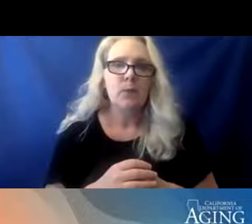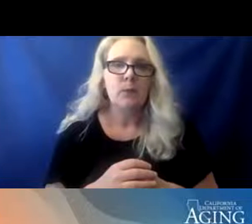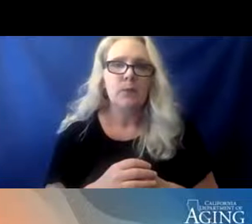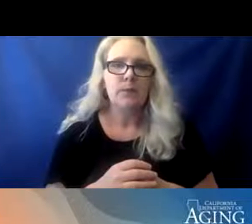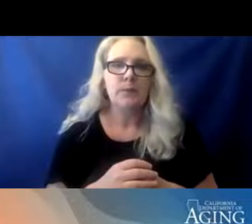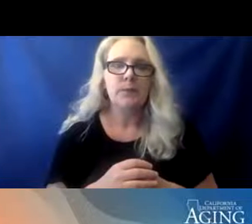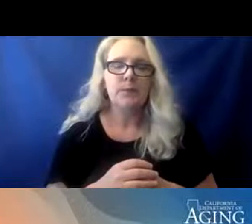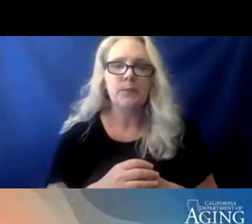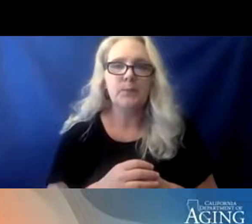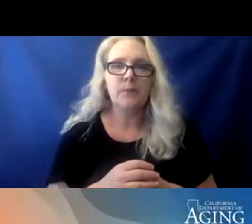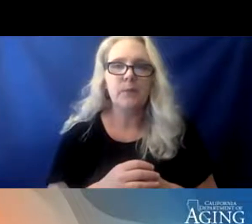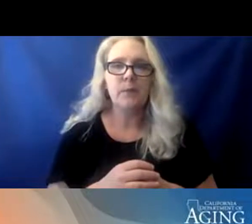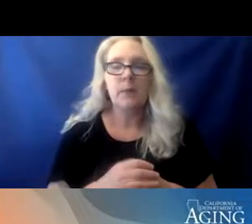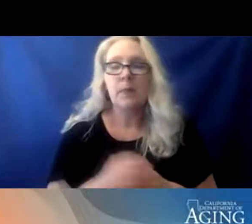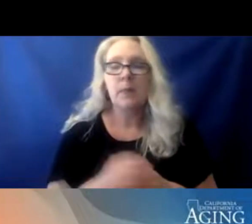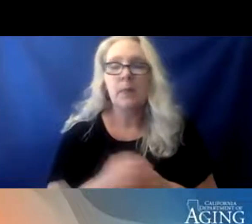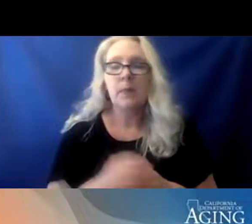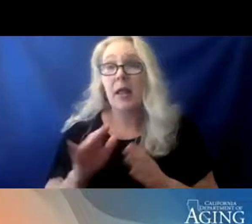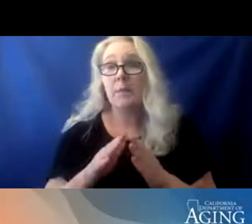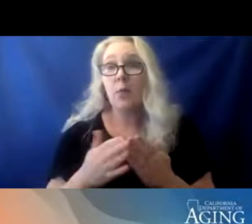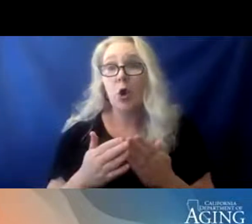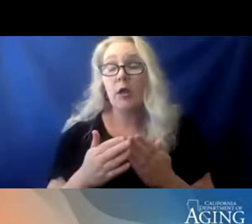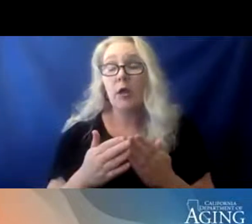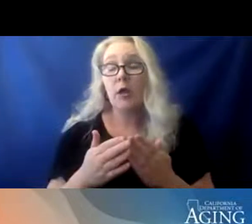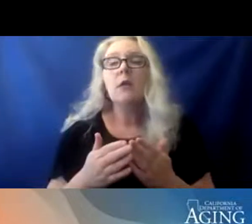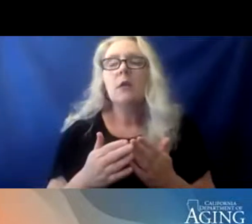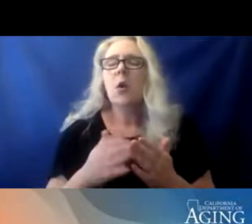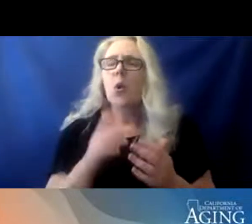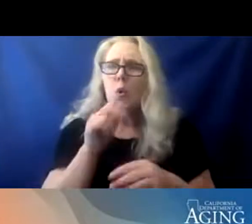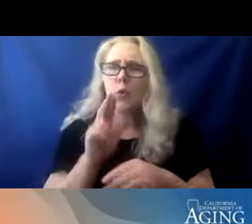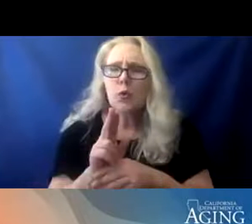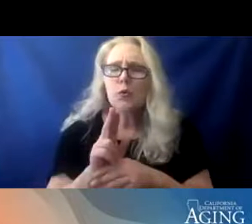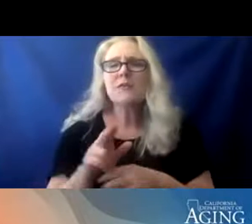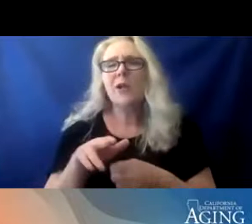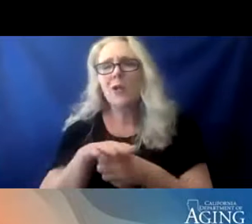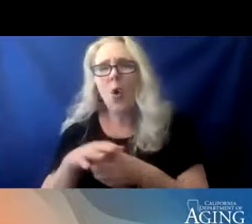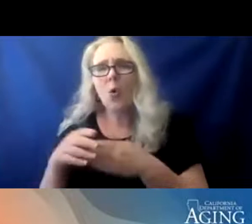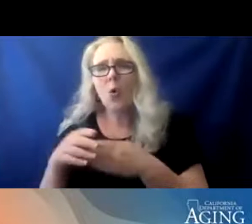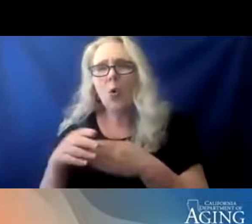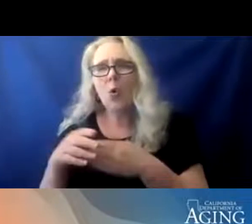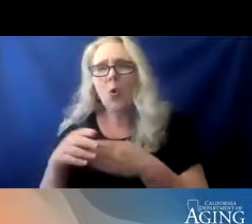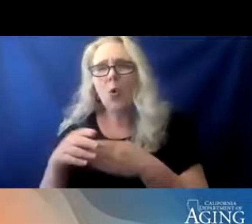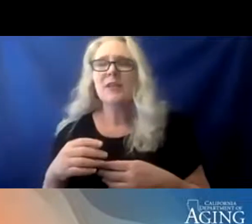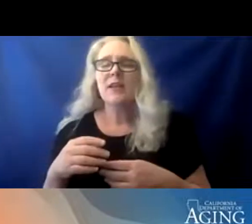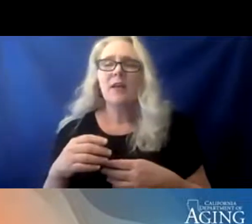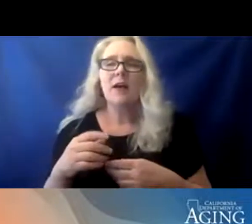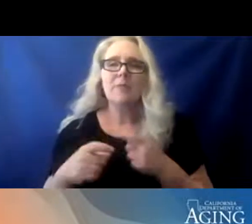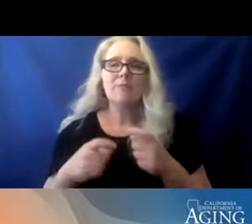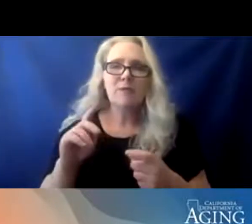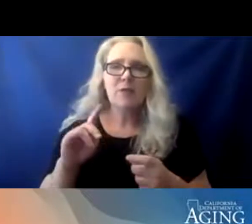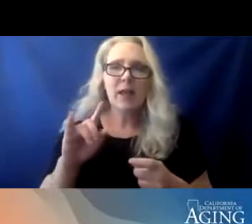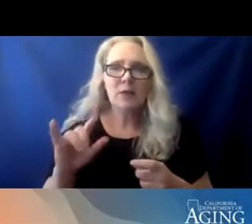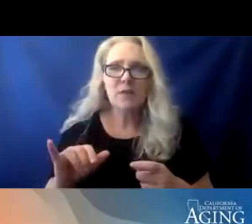intention that this playbook be used by local leaders within government, philanthropy and advocacy, and community-based